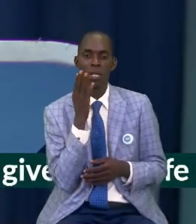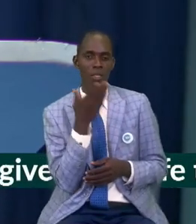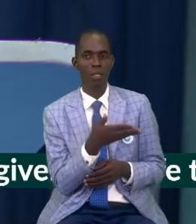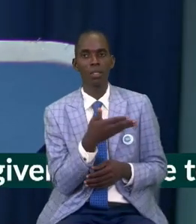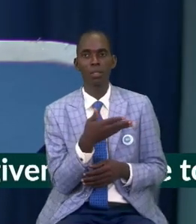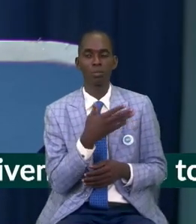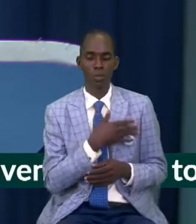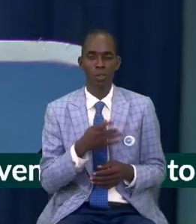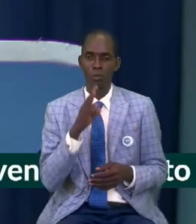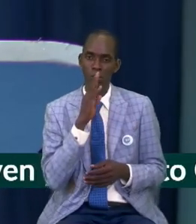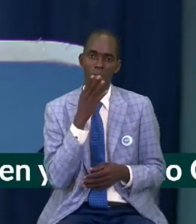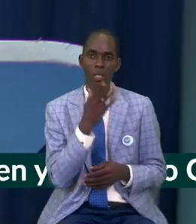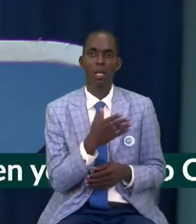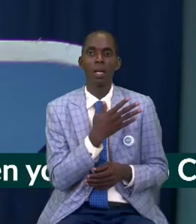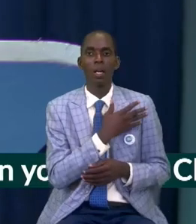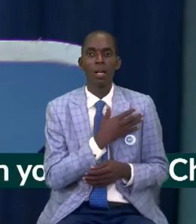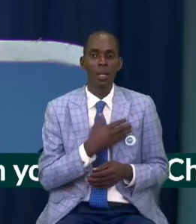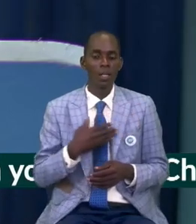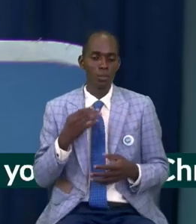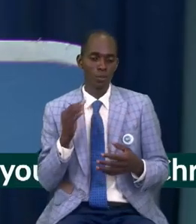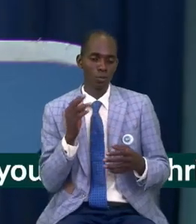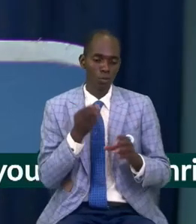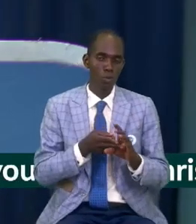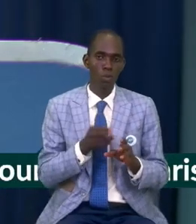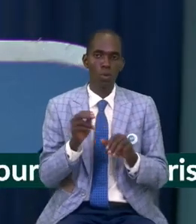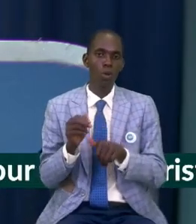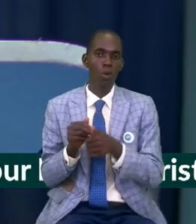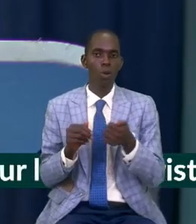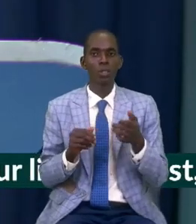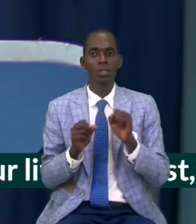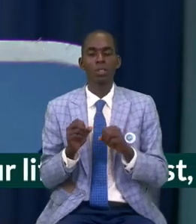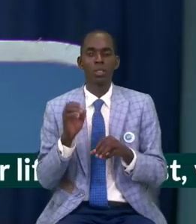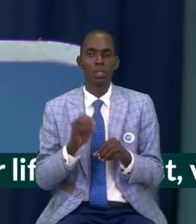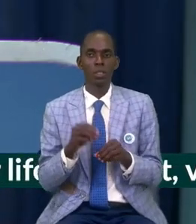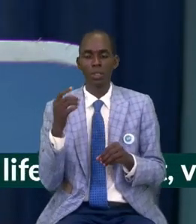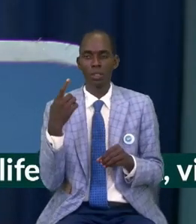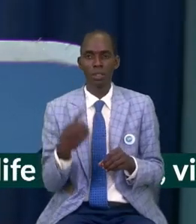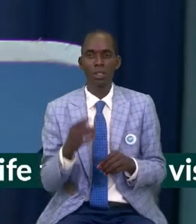the Lunch Hour Fellowship. Don't miss it.